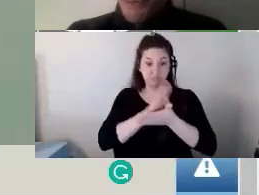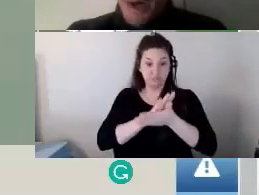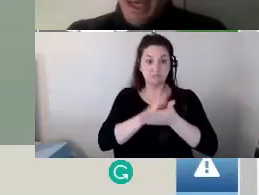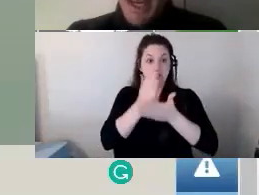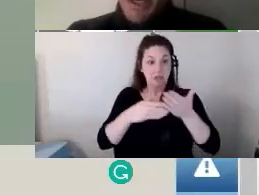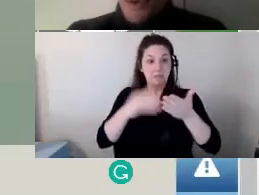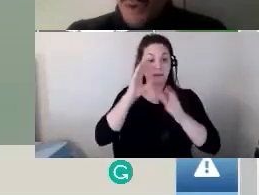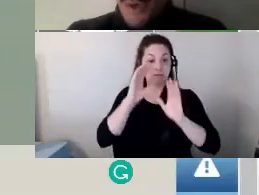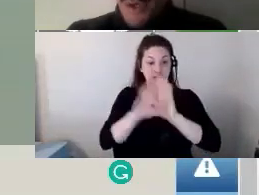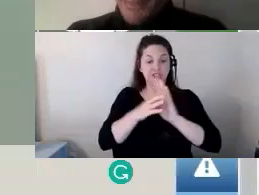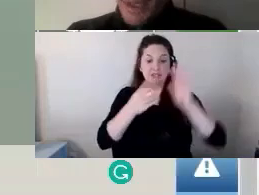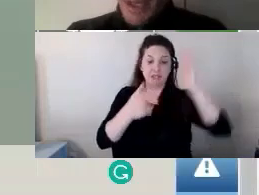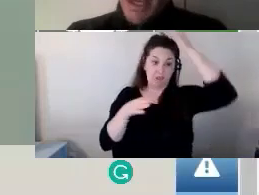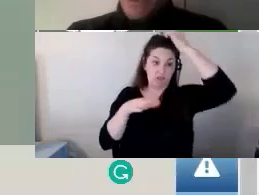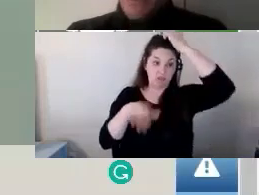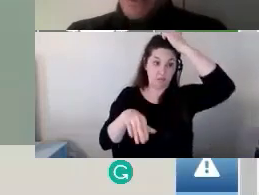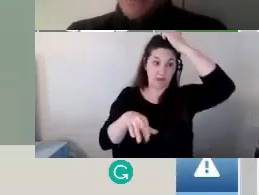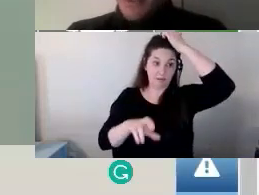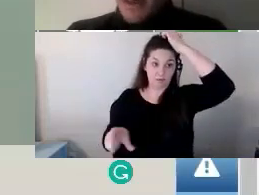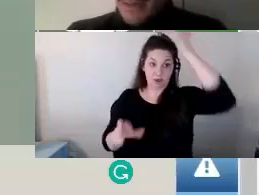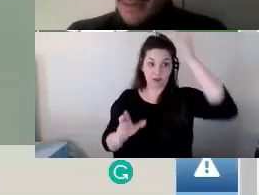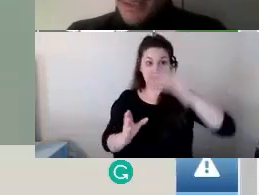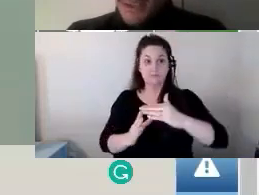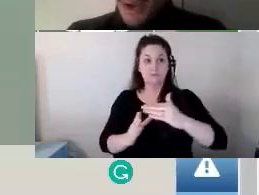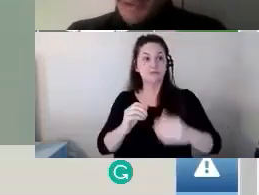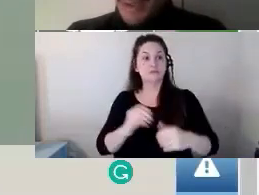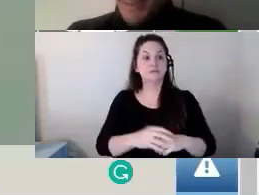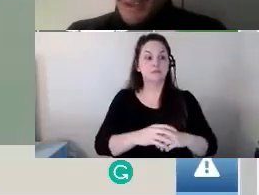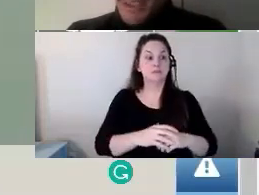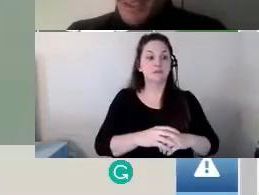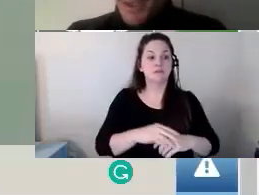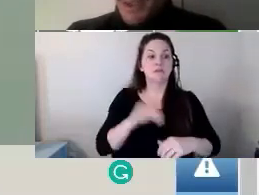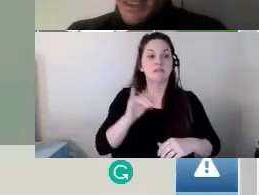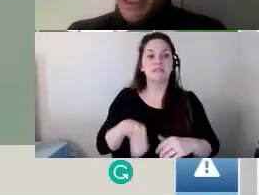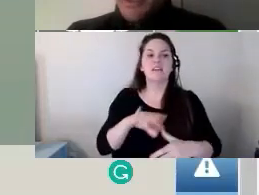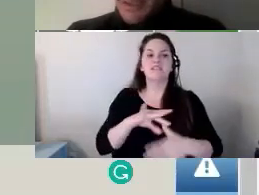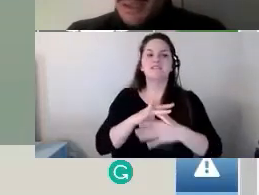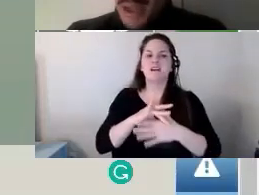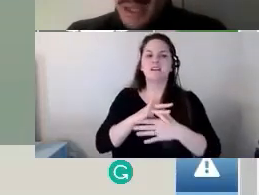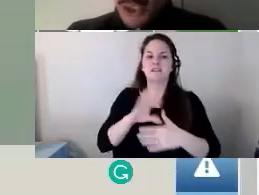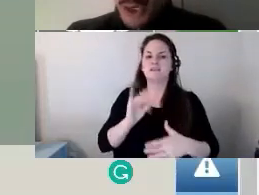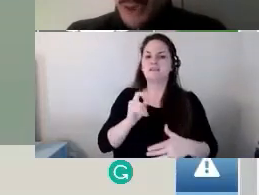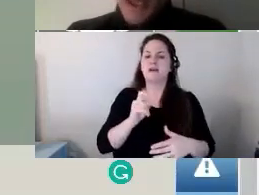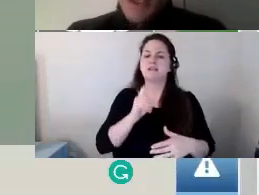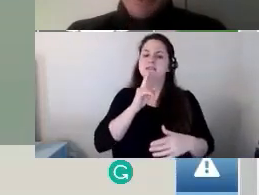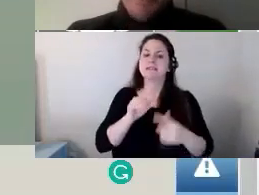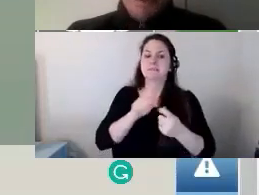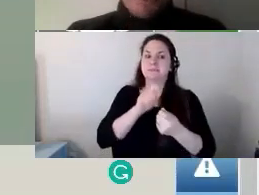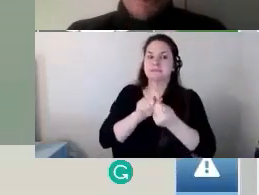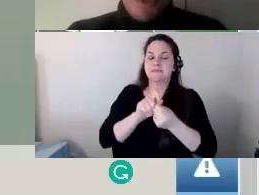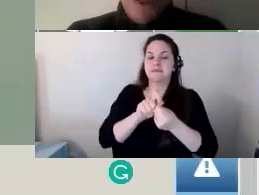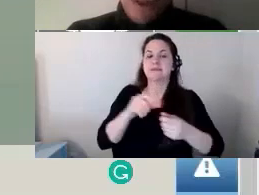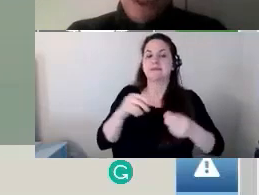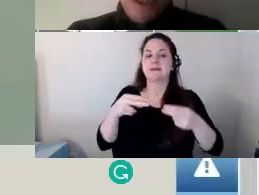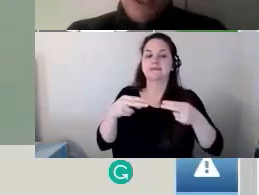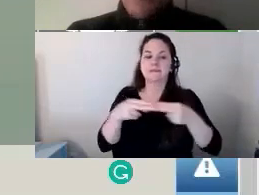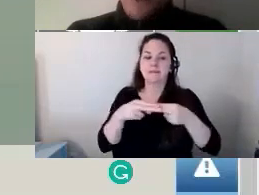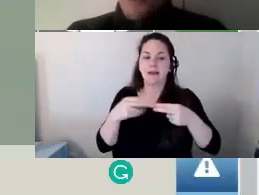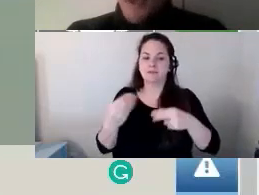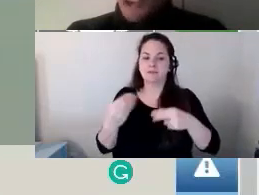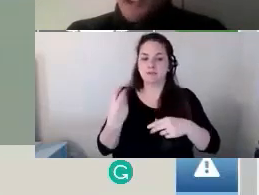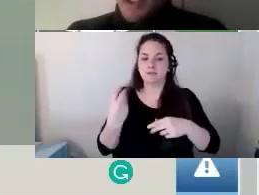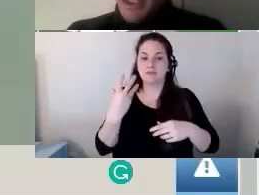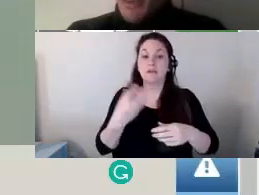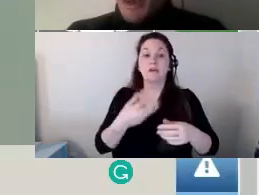bottom right-hand corner. And this content box specifically is a slideshow, as opposed to the others that